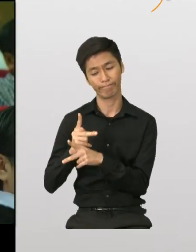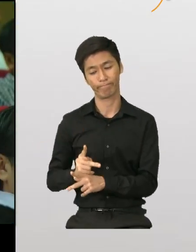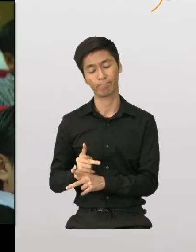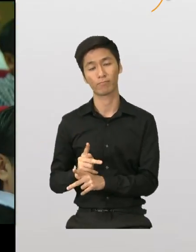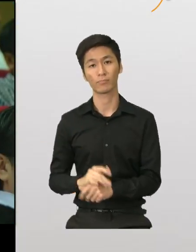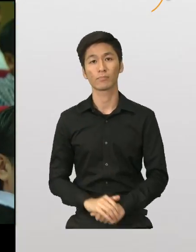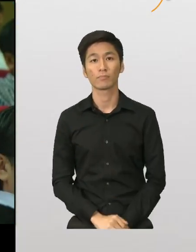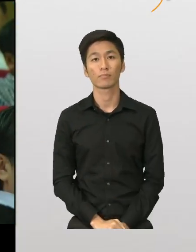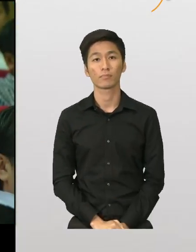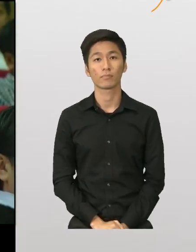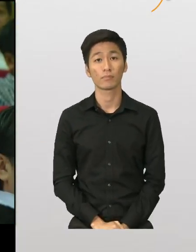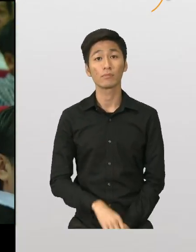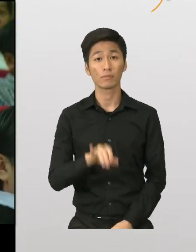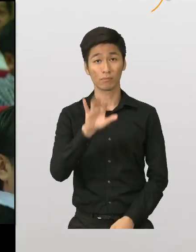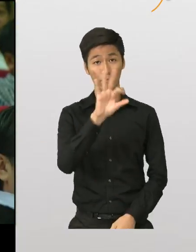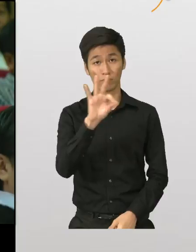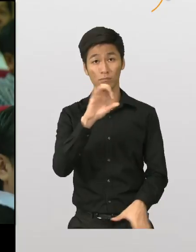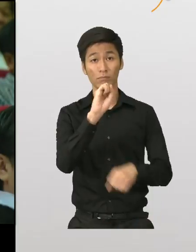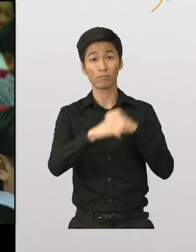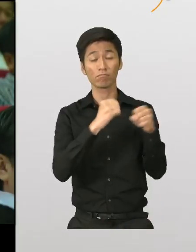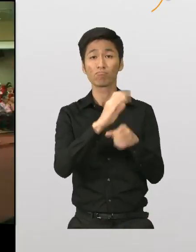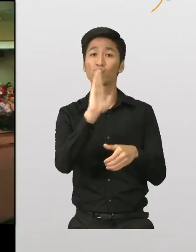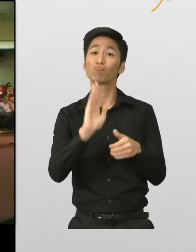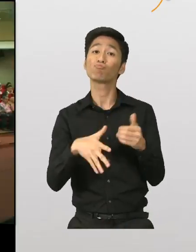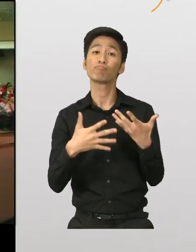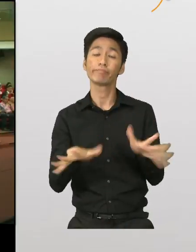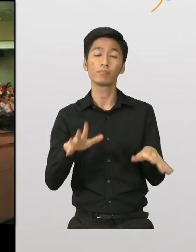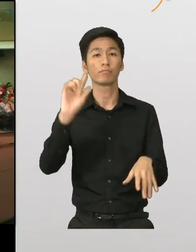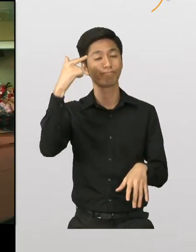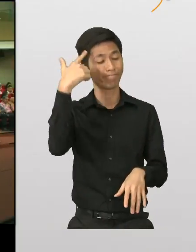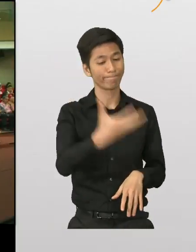why, when the leases expire, the flats have to be returned to the state.